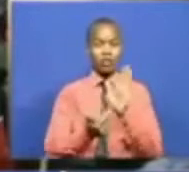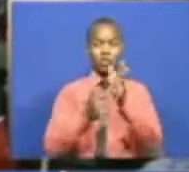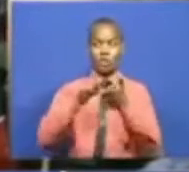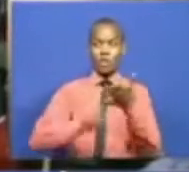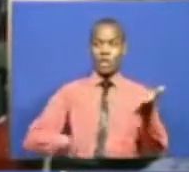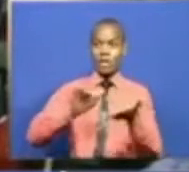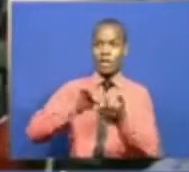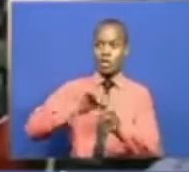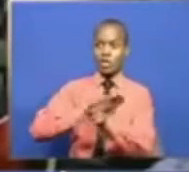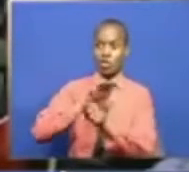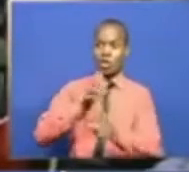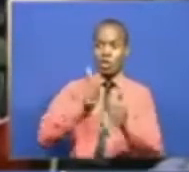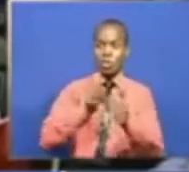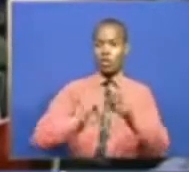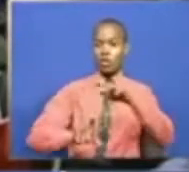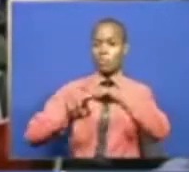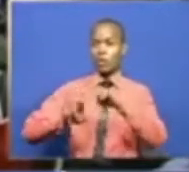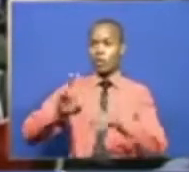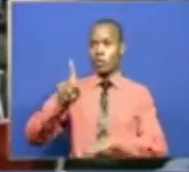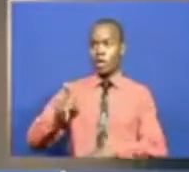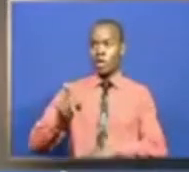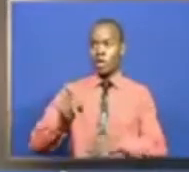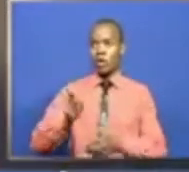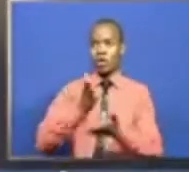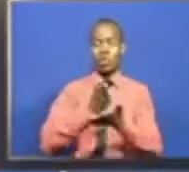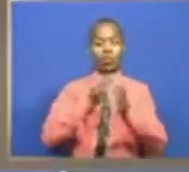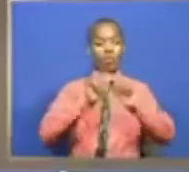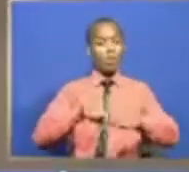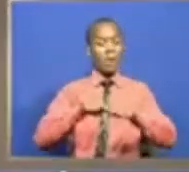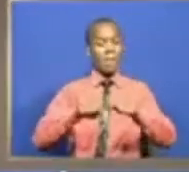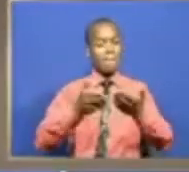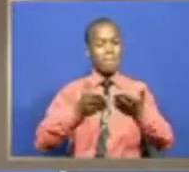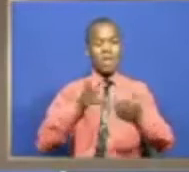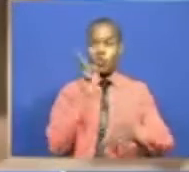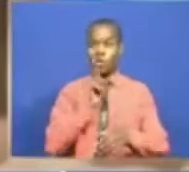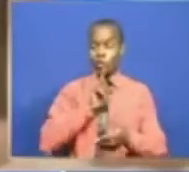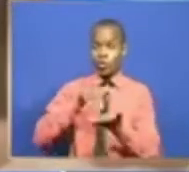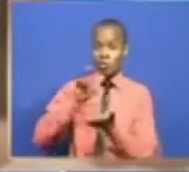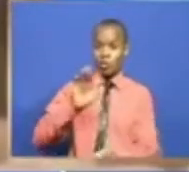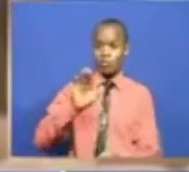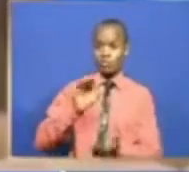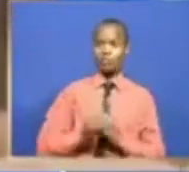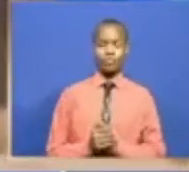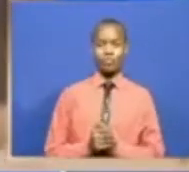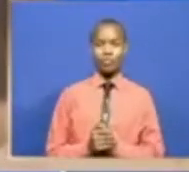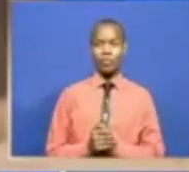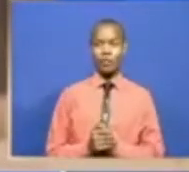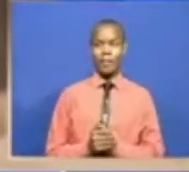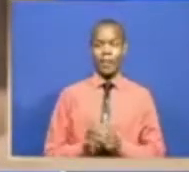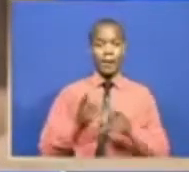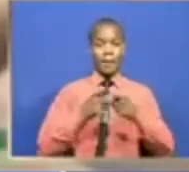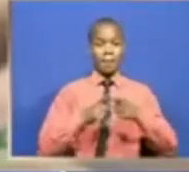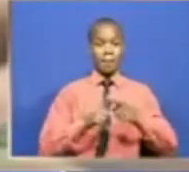that emerged in the United Kingdom may be more deadly, according to Prime Minister Boris Johnson. However, there remains